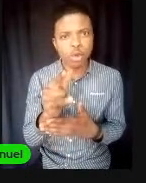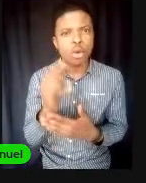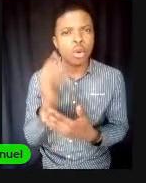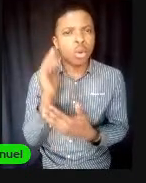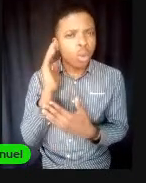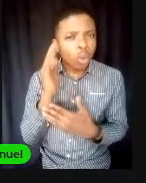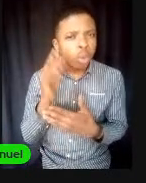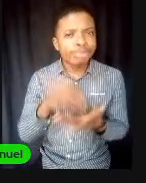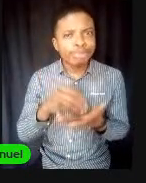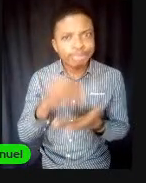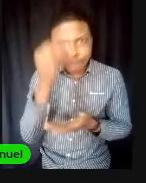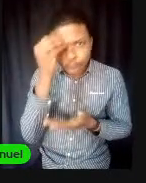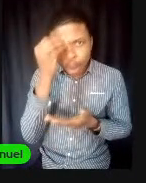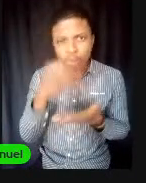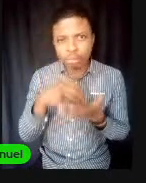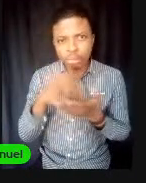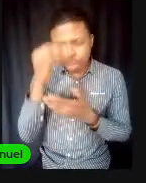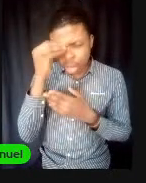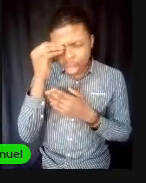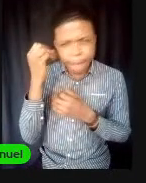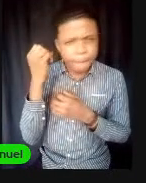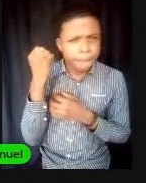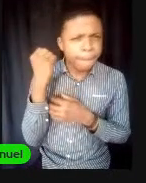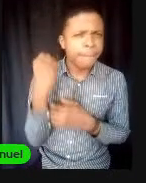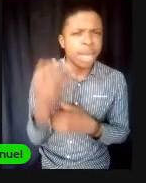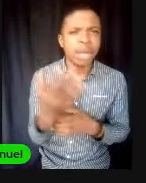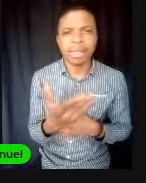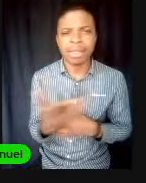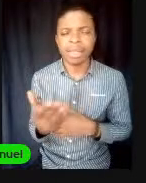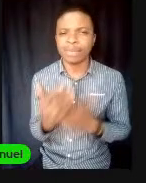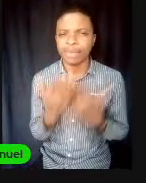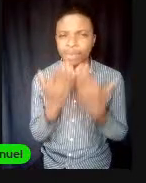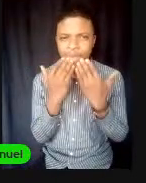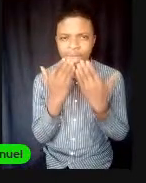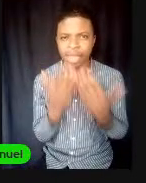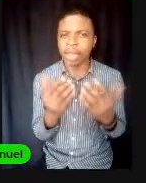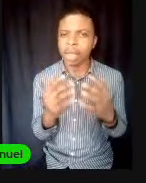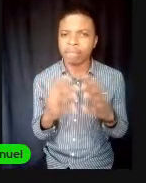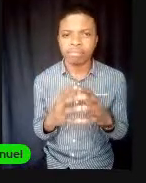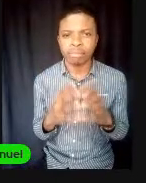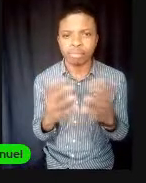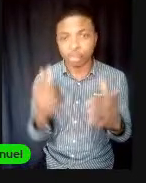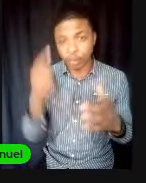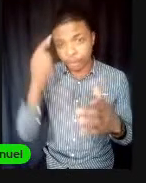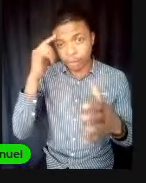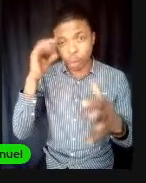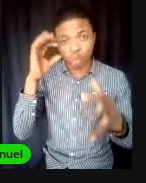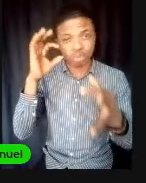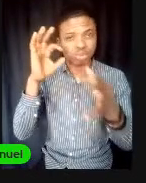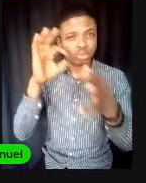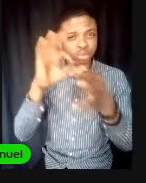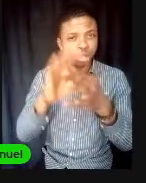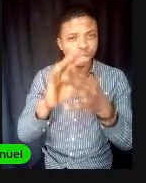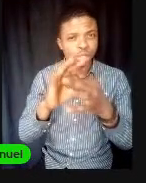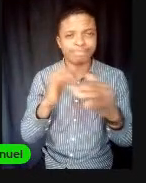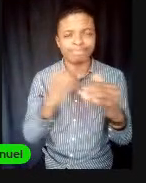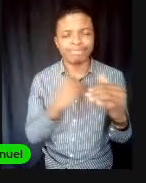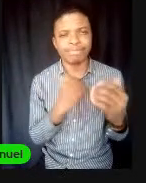or when there's a new content up for you. Thank you so much for joining, and I hope to see you some other time.